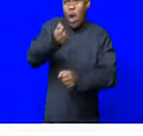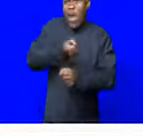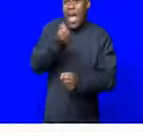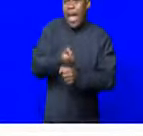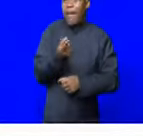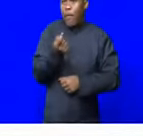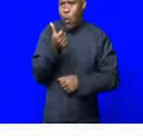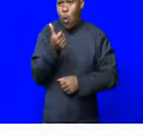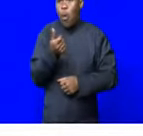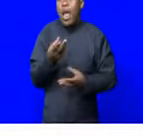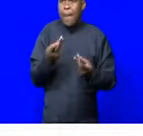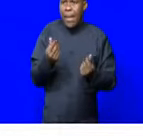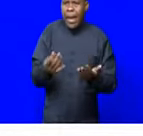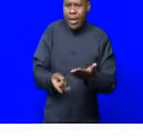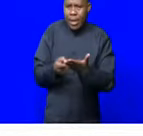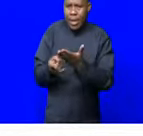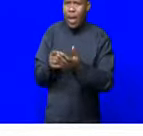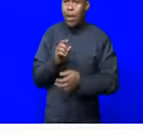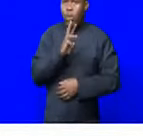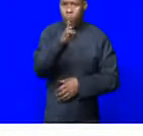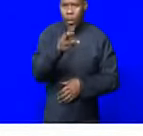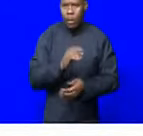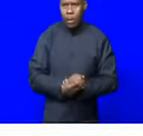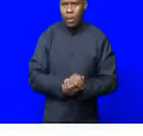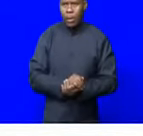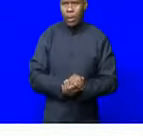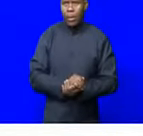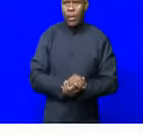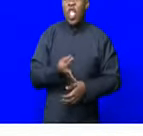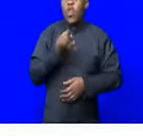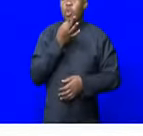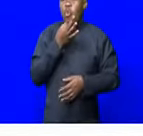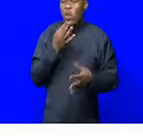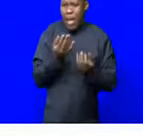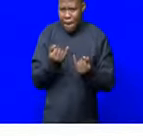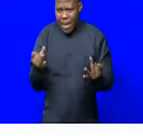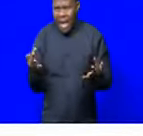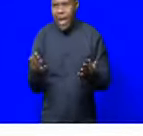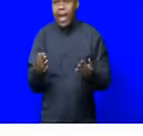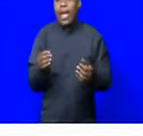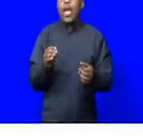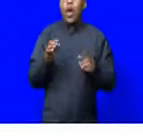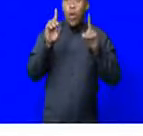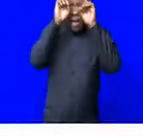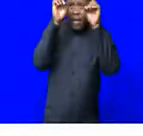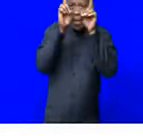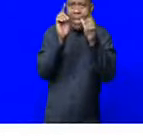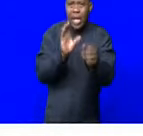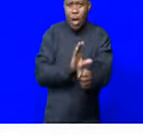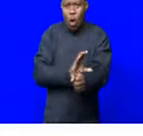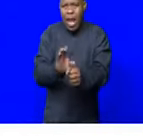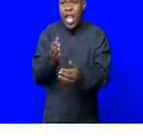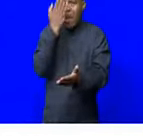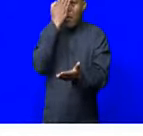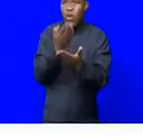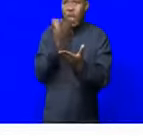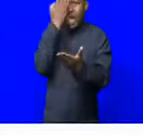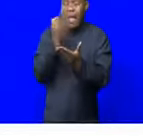addressed. Banyendi, banvana bemaswati, labafunzile manyuves, baketsa,